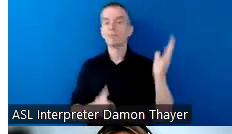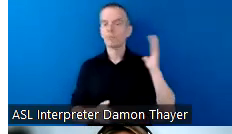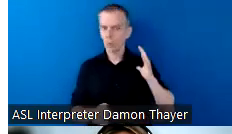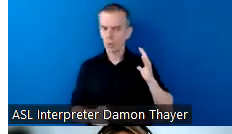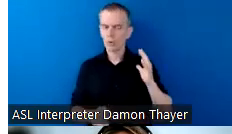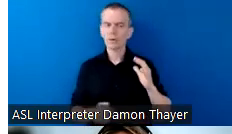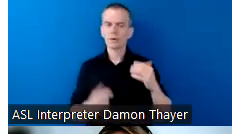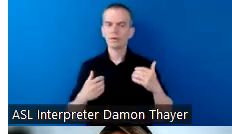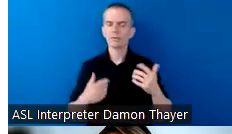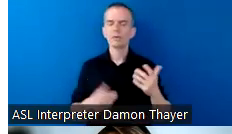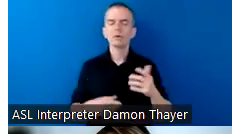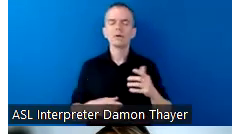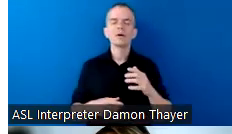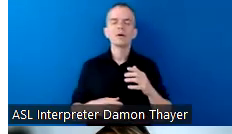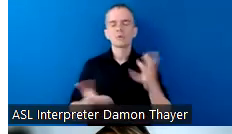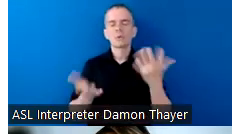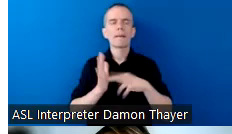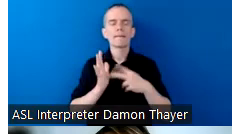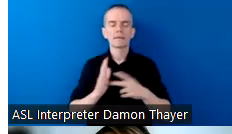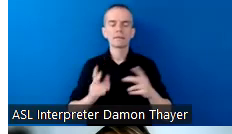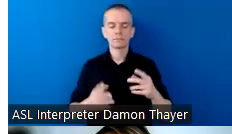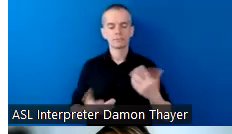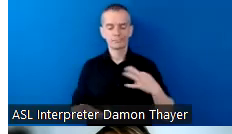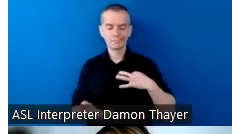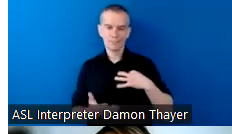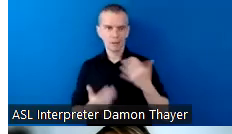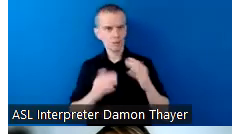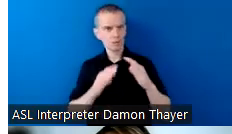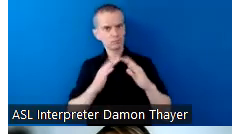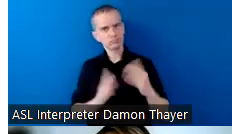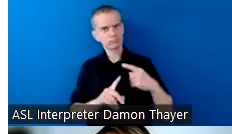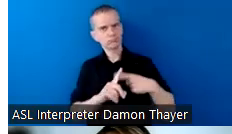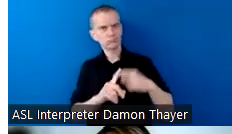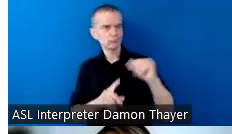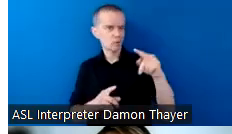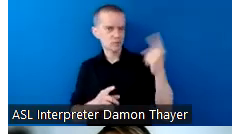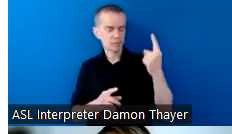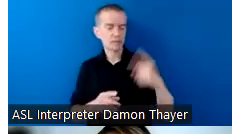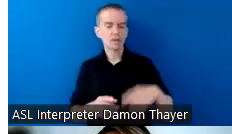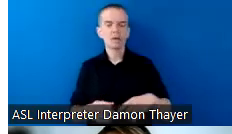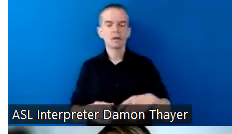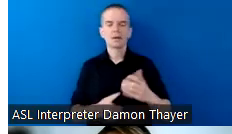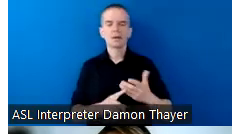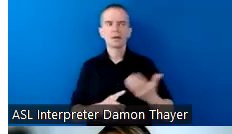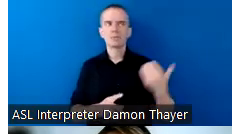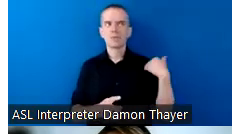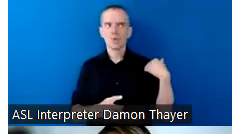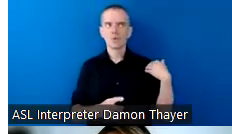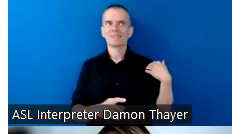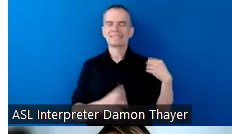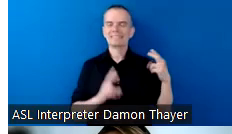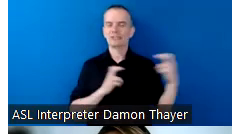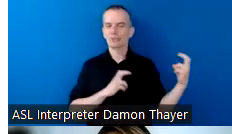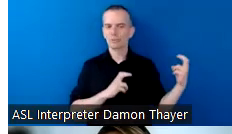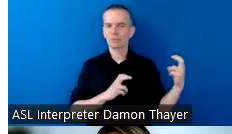So what this means is that when somebody's applying to housing and they know that they have barriers in their history directly related